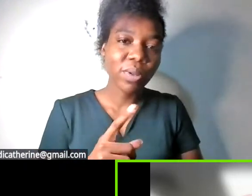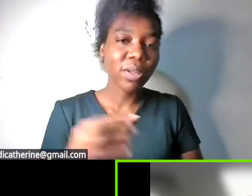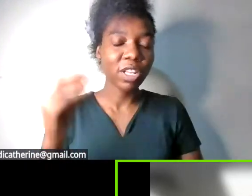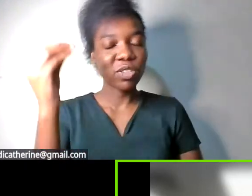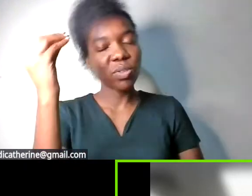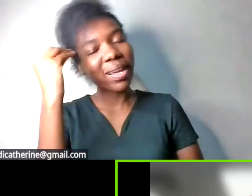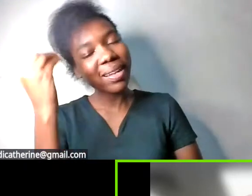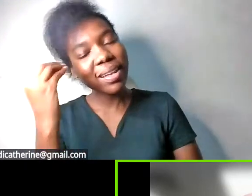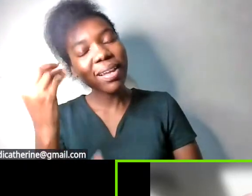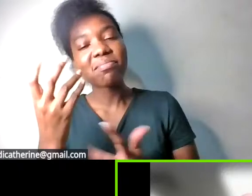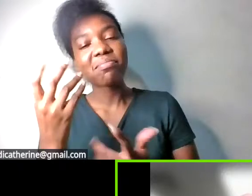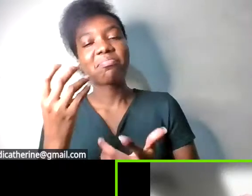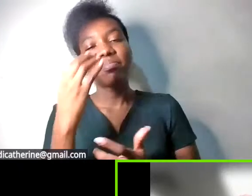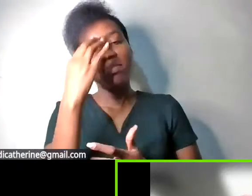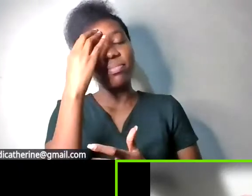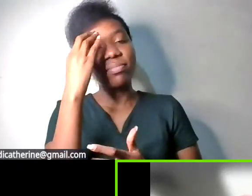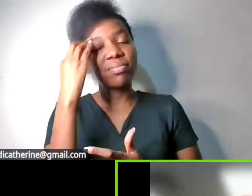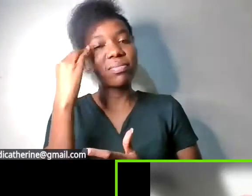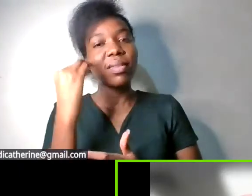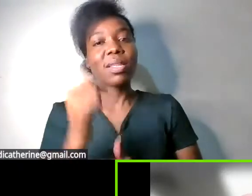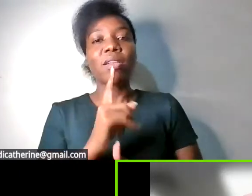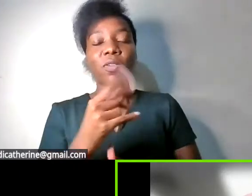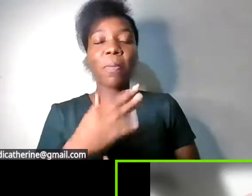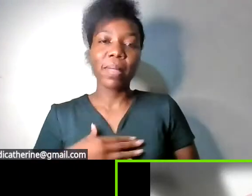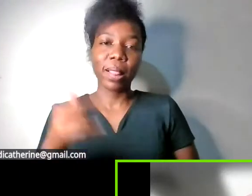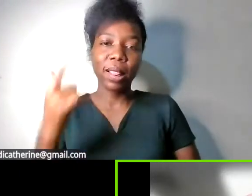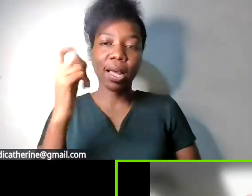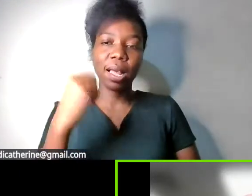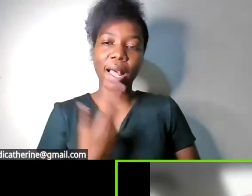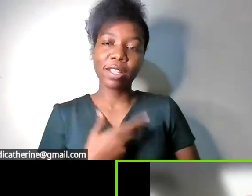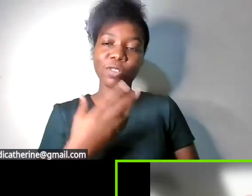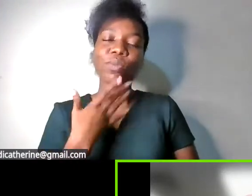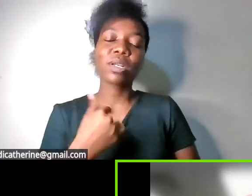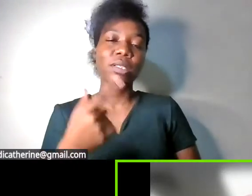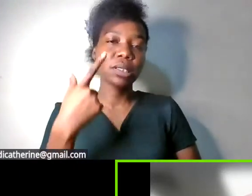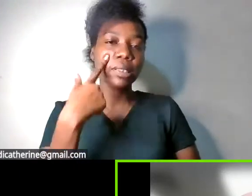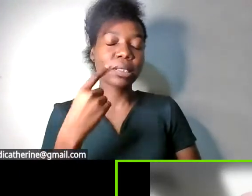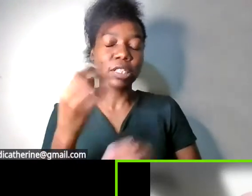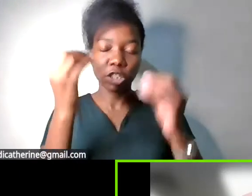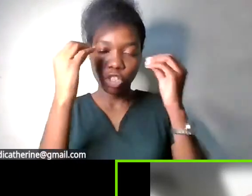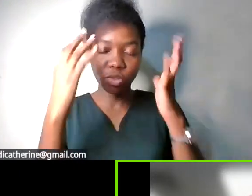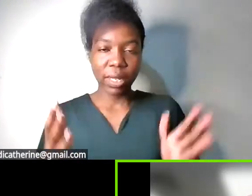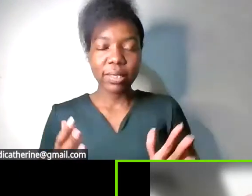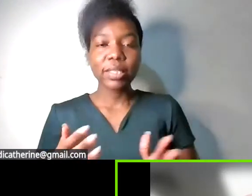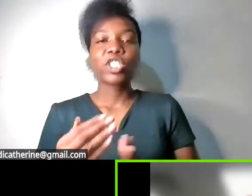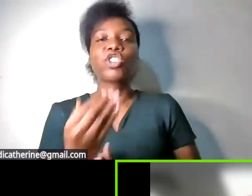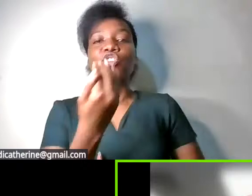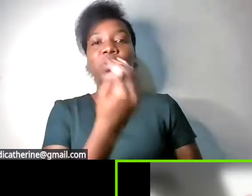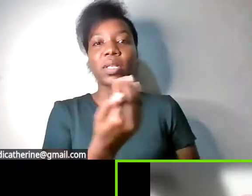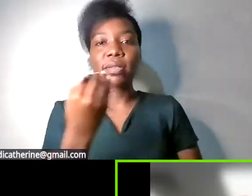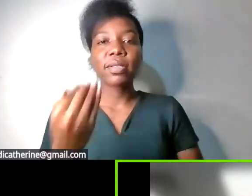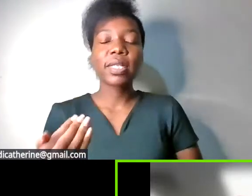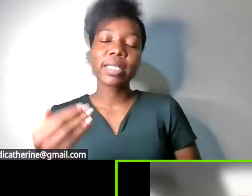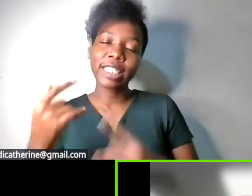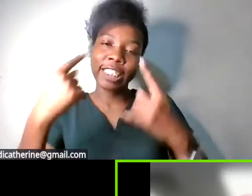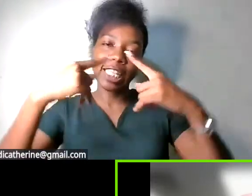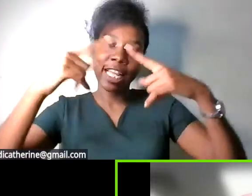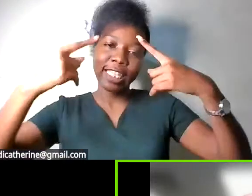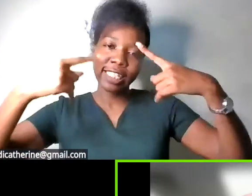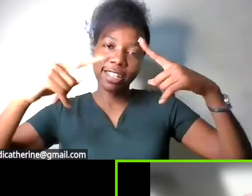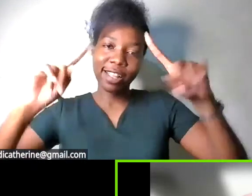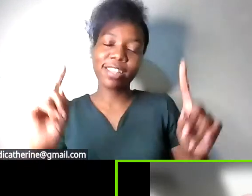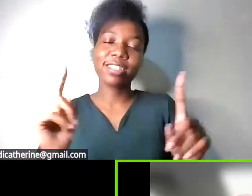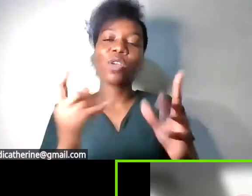here, I think we all want to see our student, our child or our children excel in